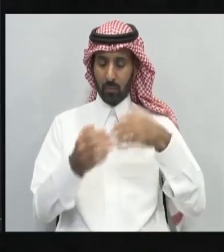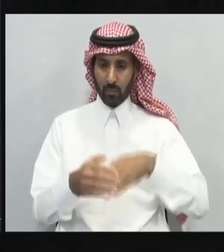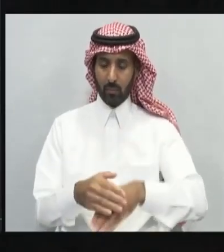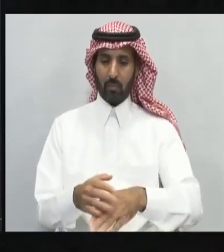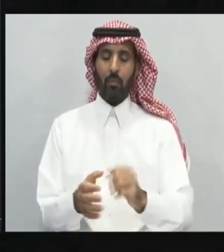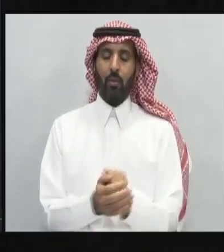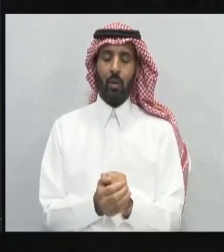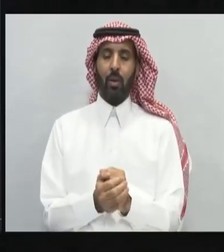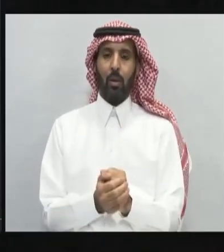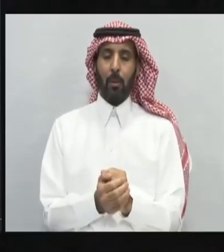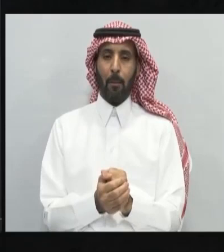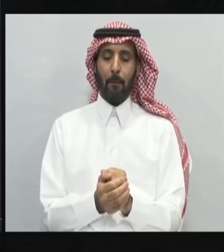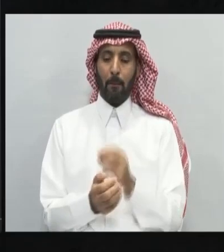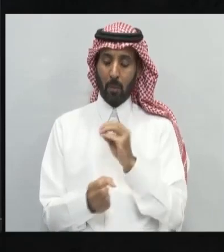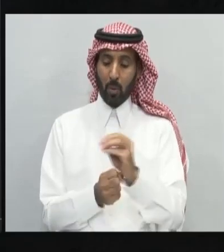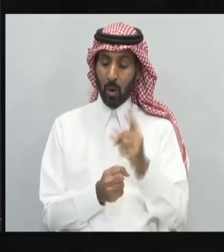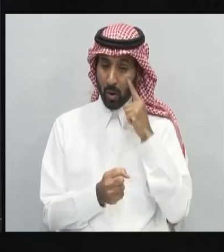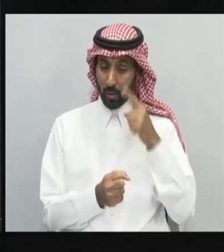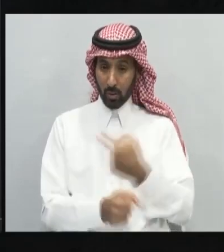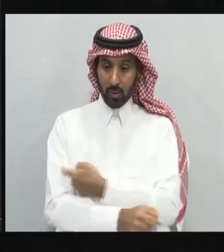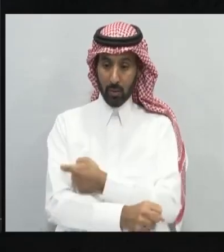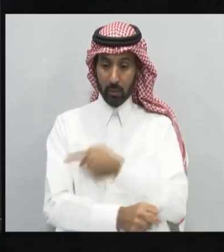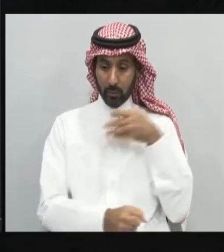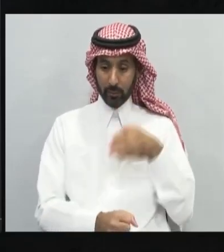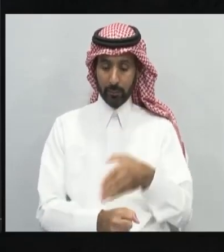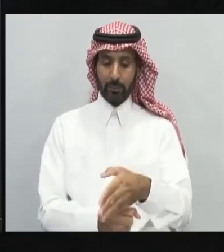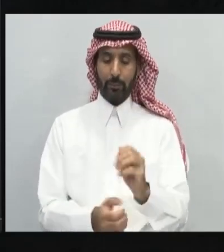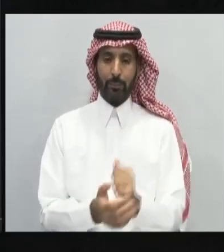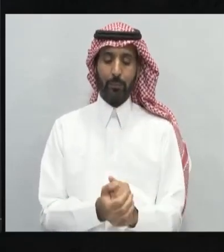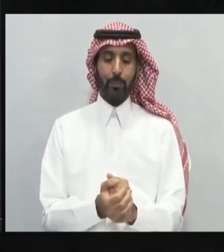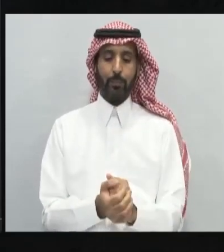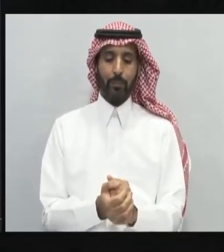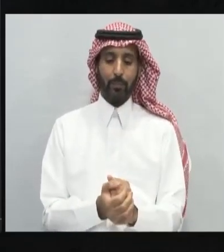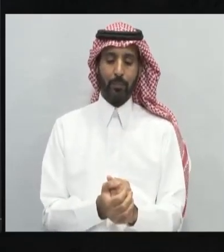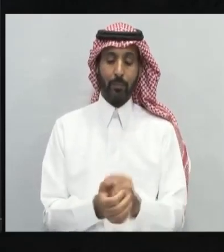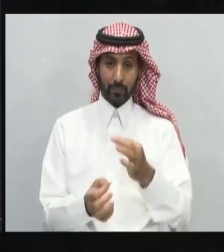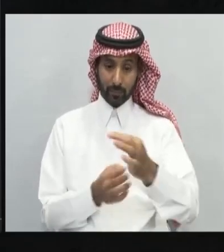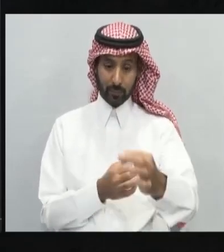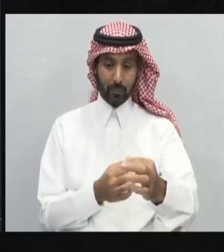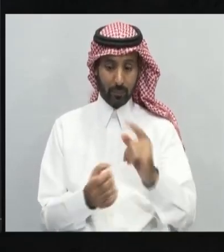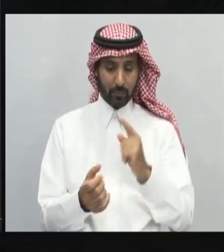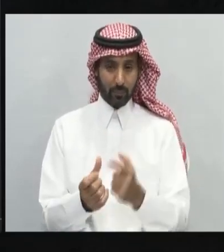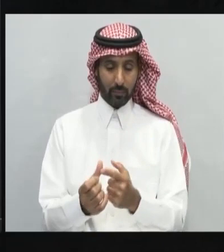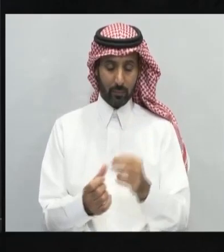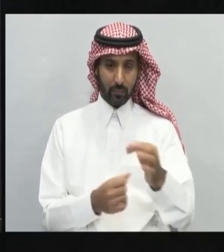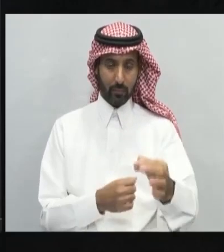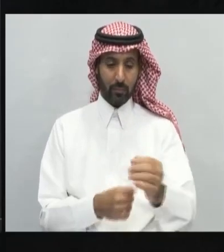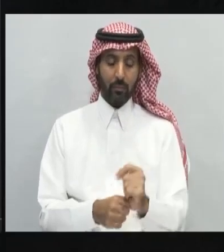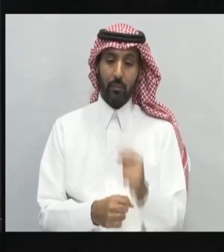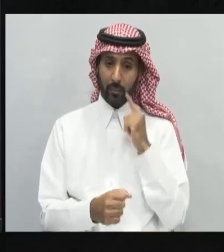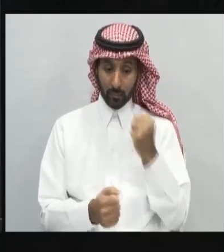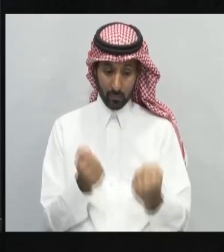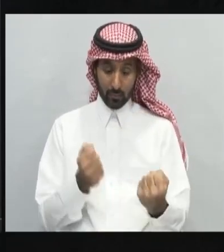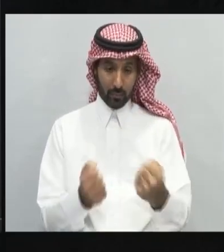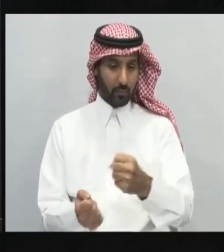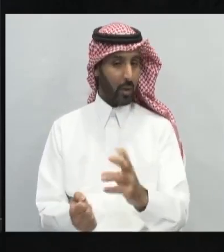information for anyone who would get into this destination. speaking at this this time about the parking.